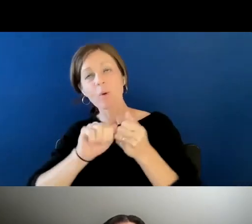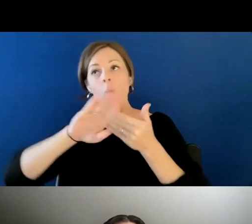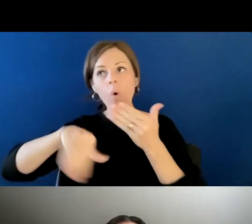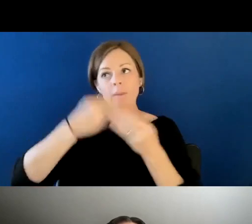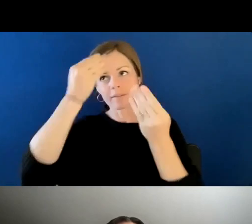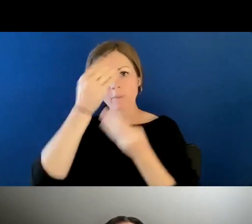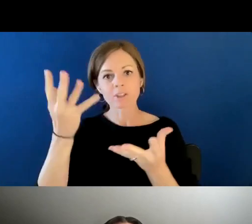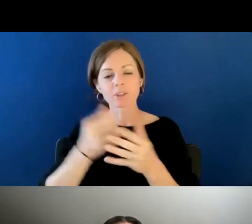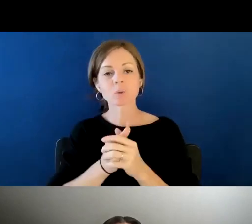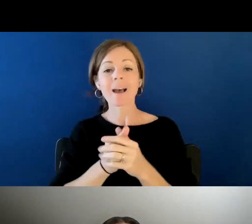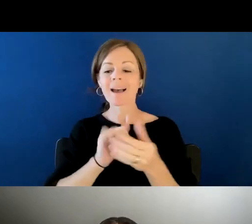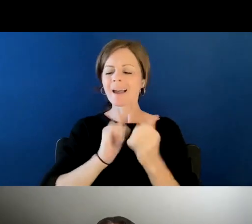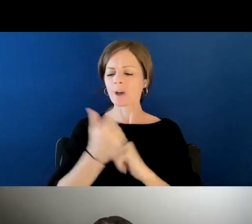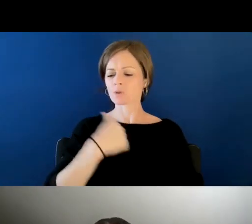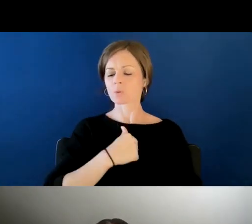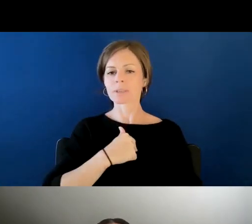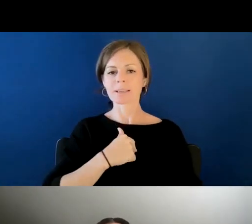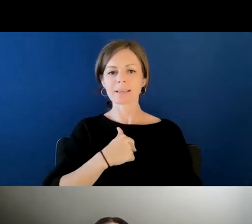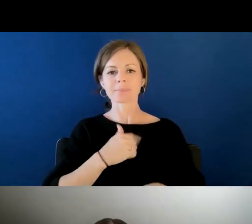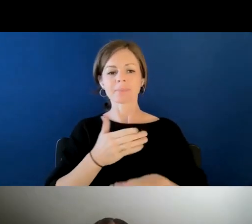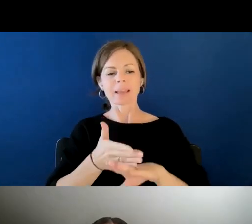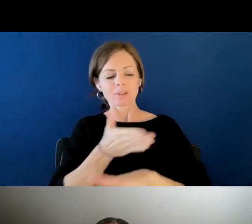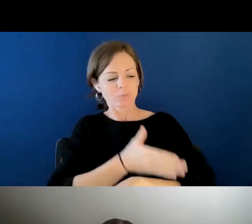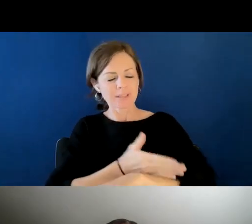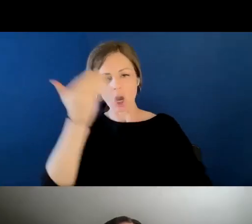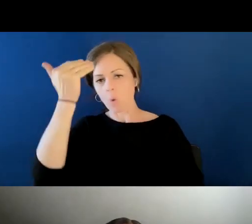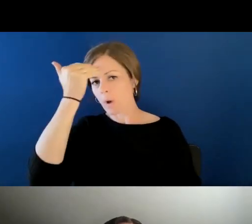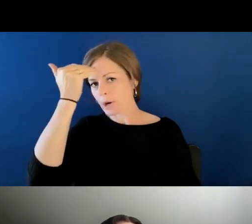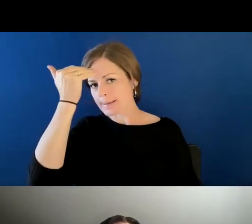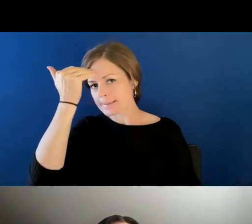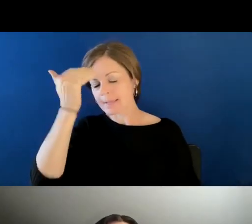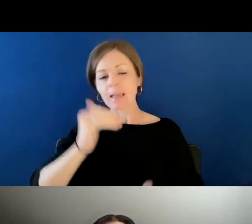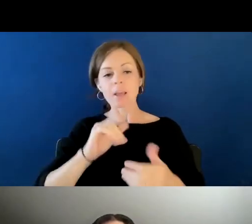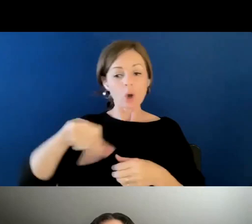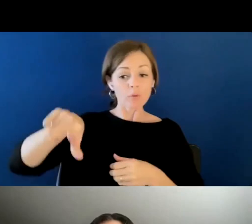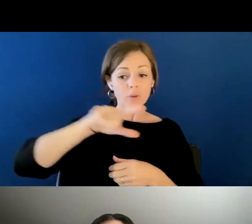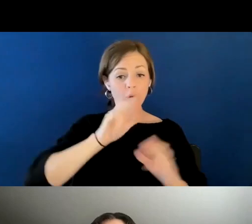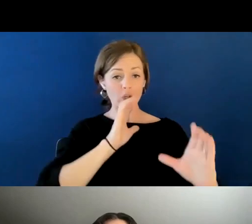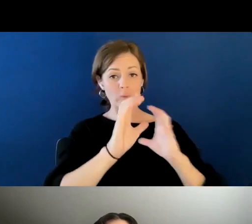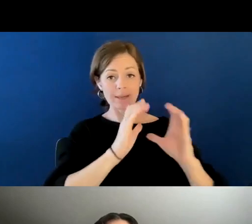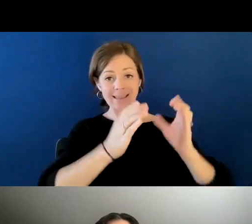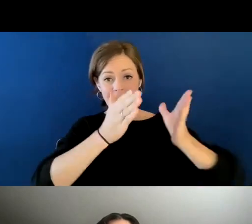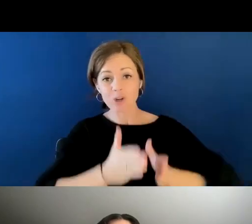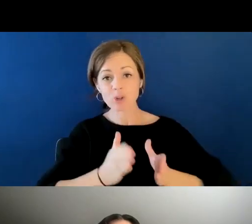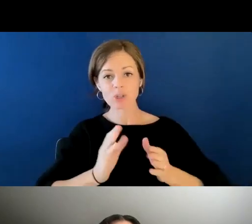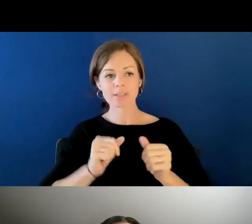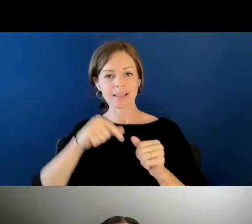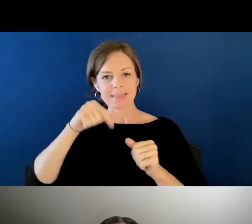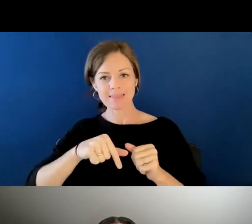was, how do we raise awareness? How do communicators, how do all of you who are communicating and messaging in this